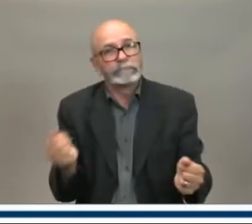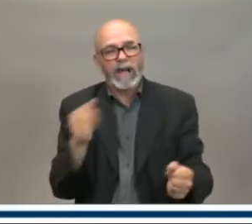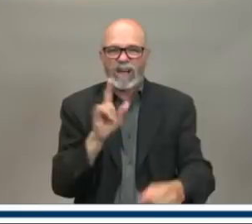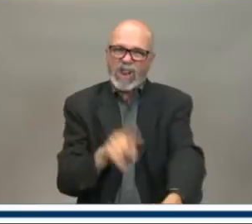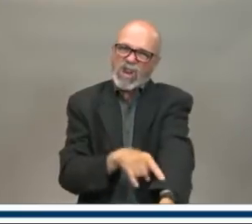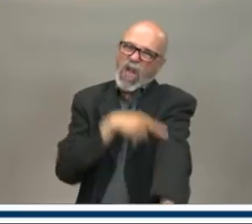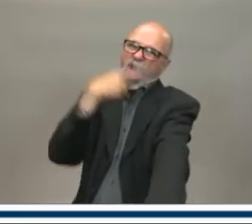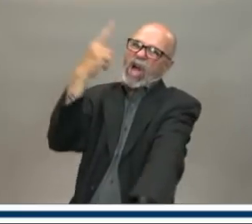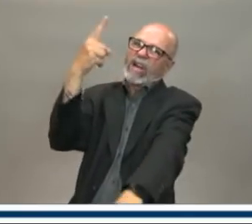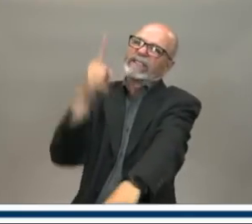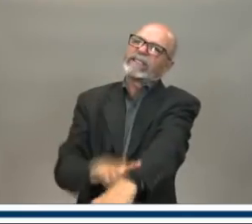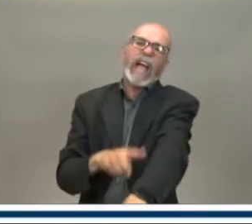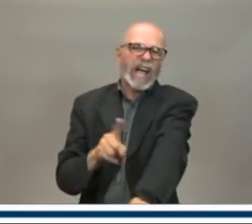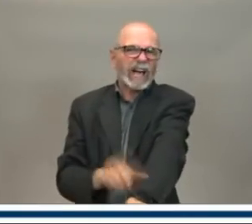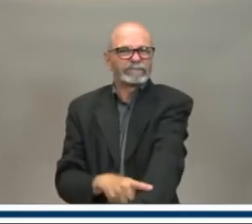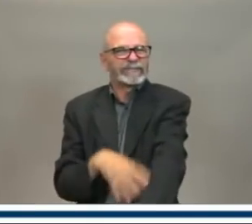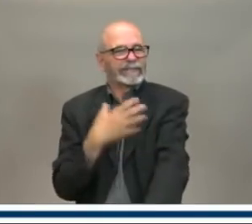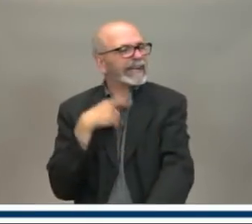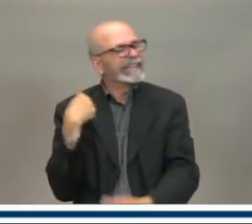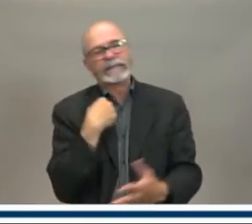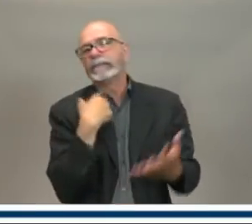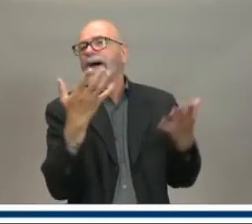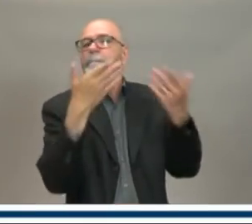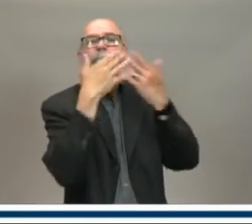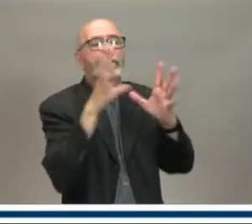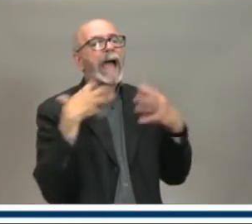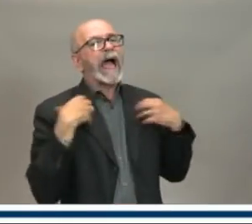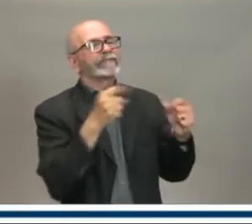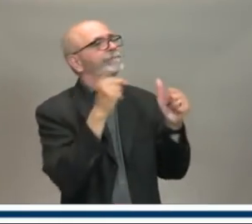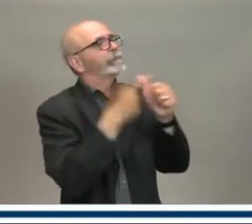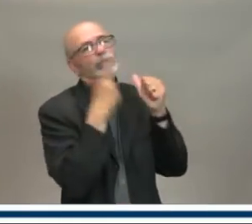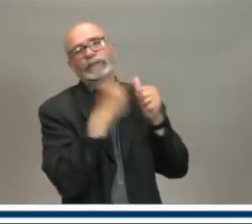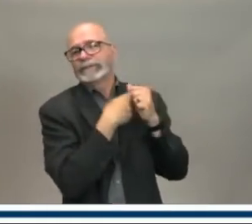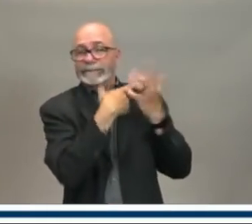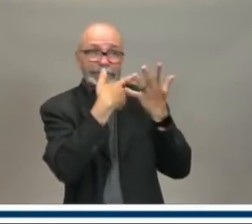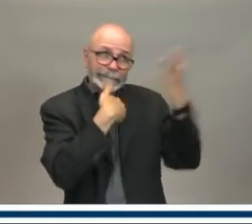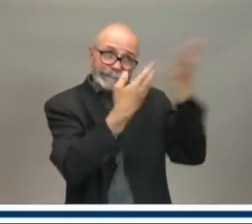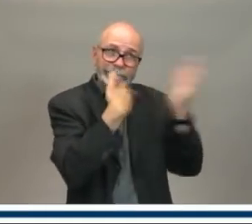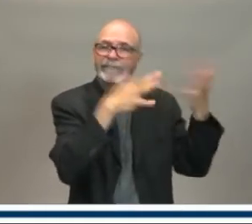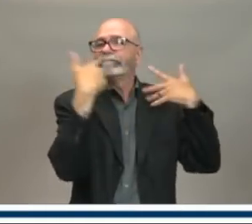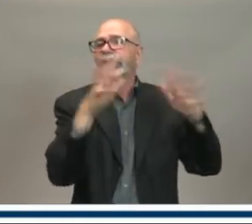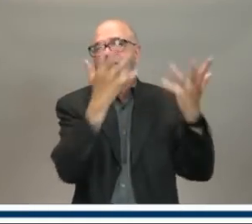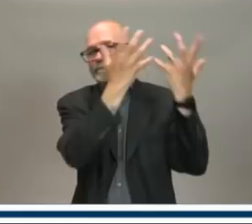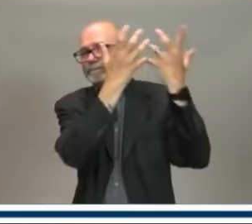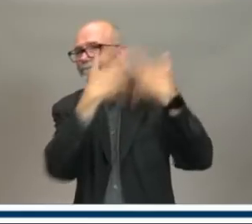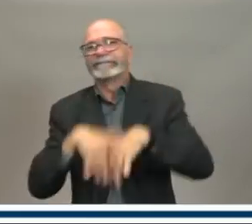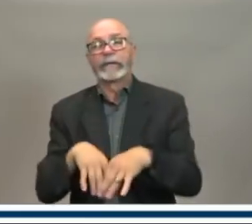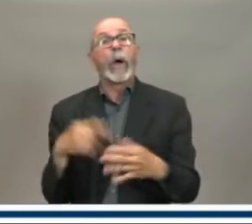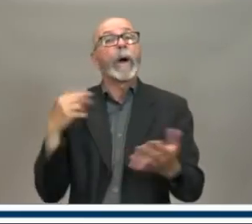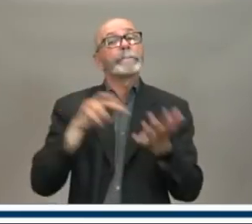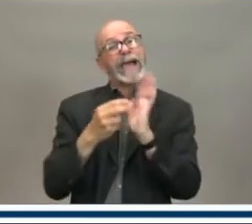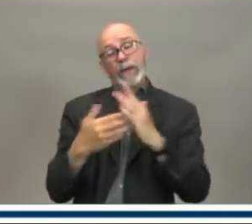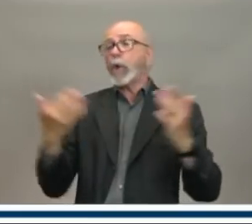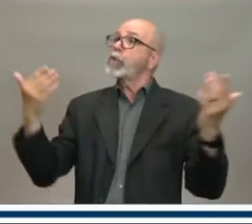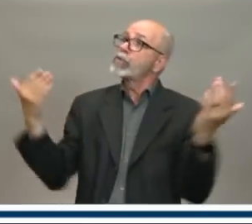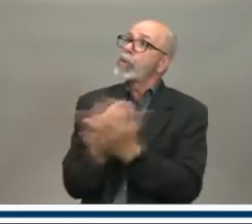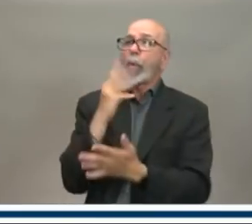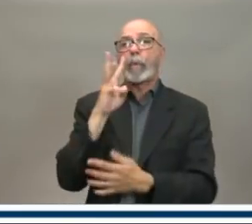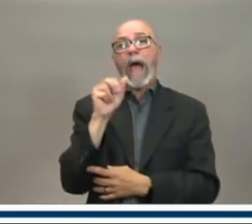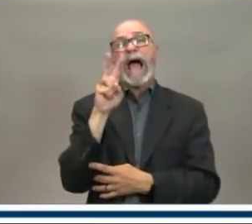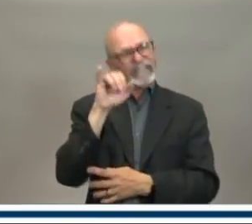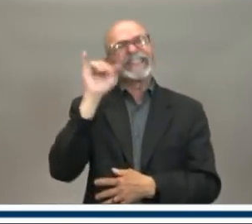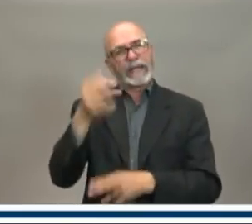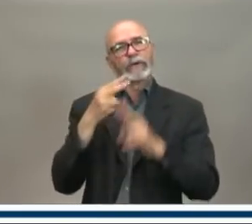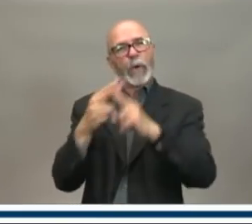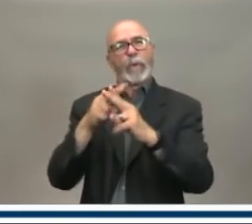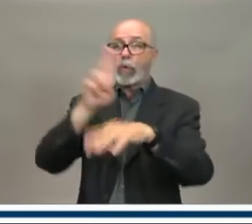health follow-up as well as impacts on the healthcare system. So as part of our new normal, until we actually find a way to actually have